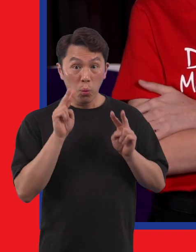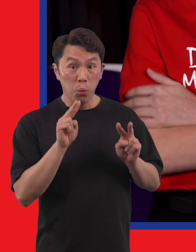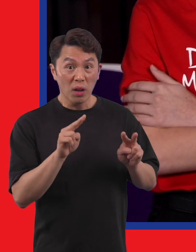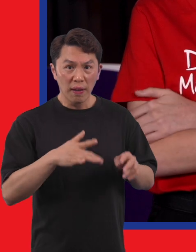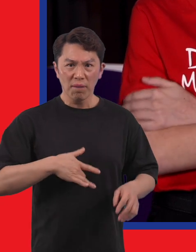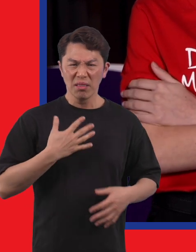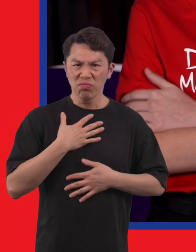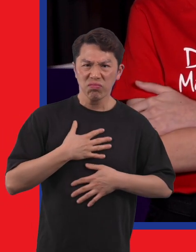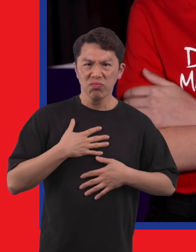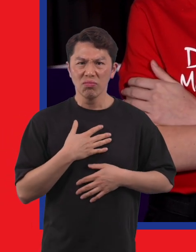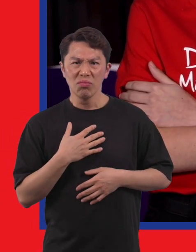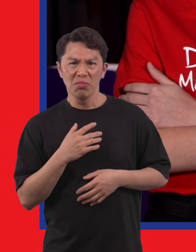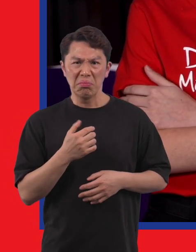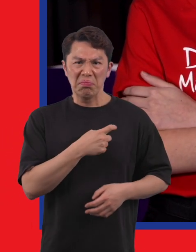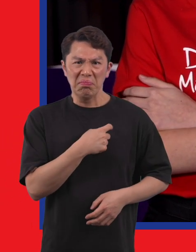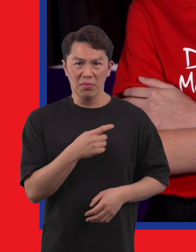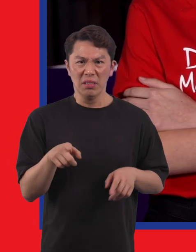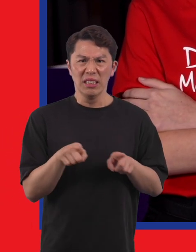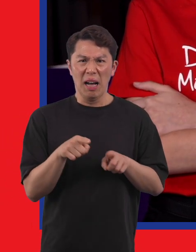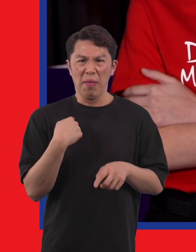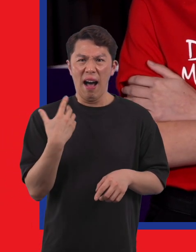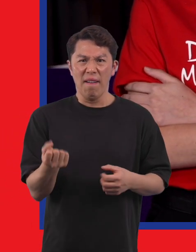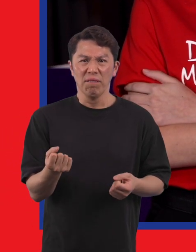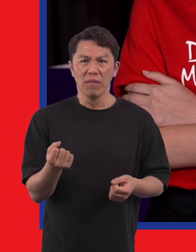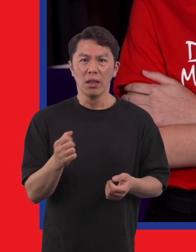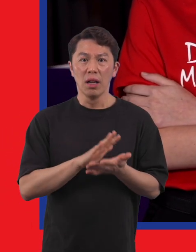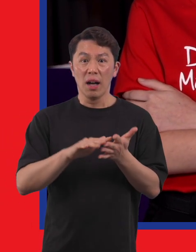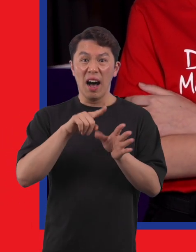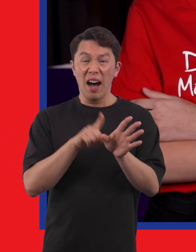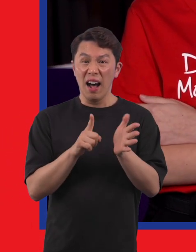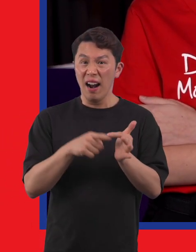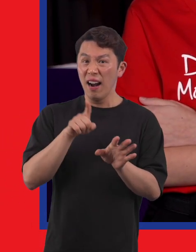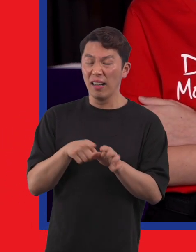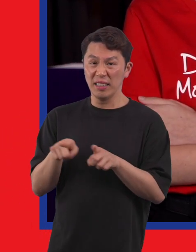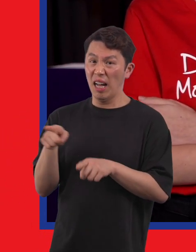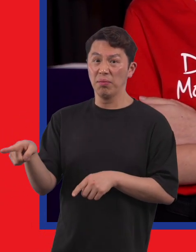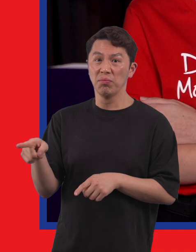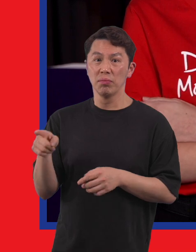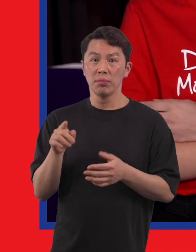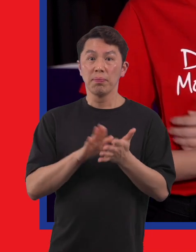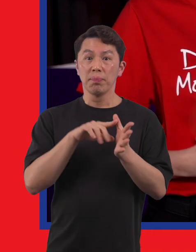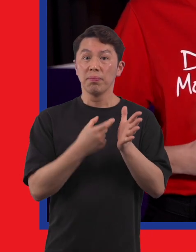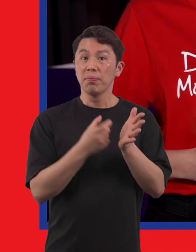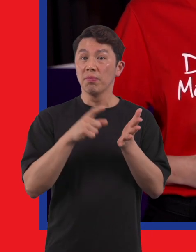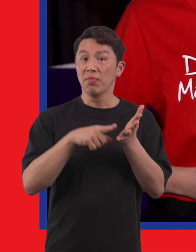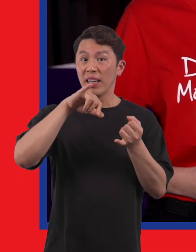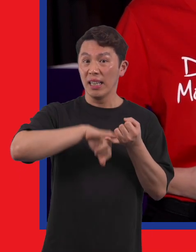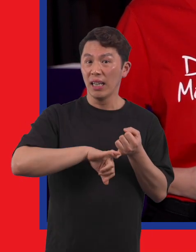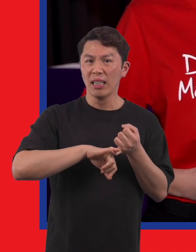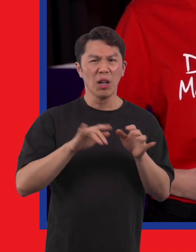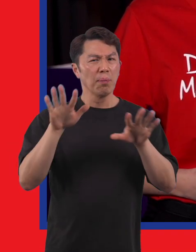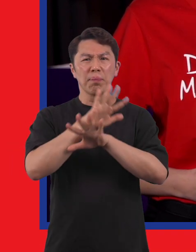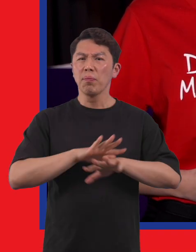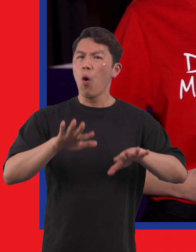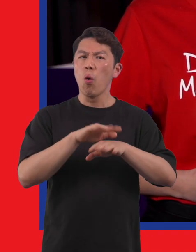Have your body clues told you something might not be right here? Mine have. I think Hayley's might be too. Marcus is